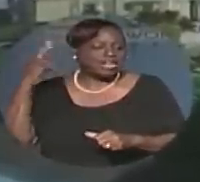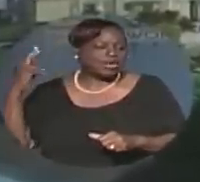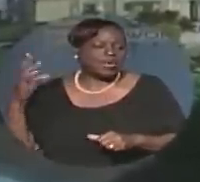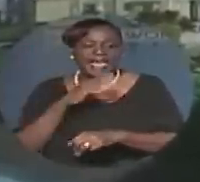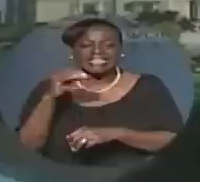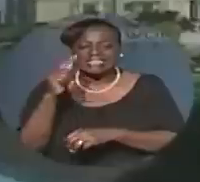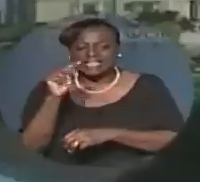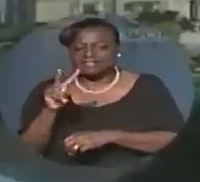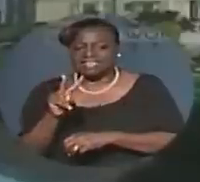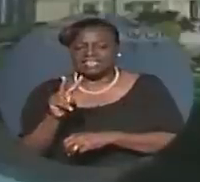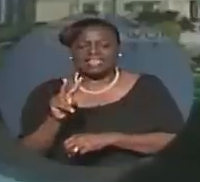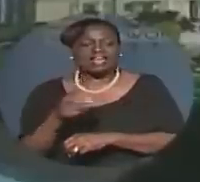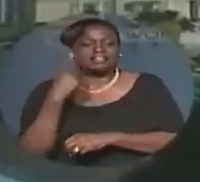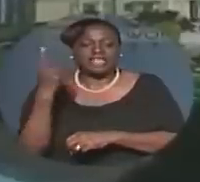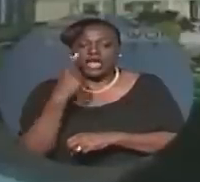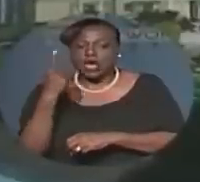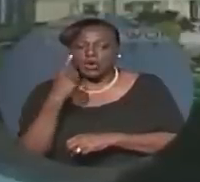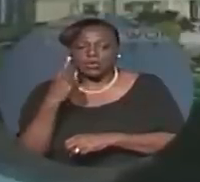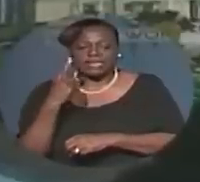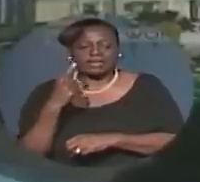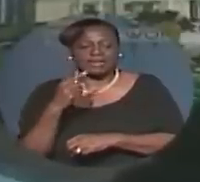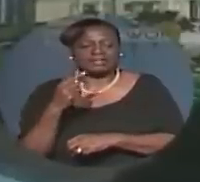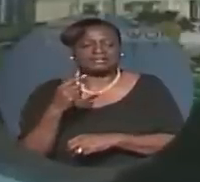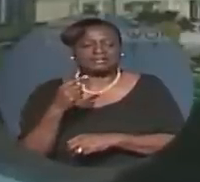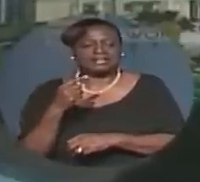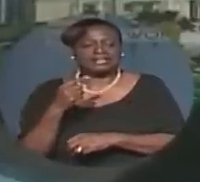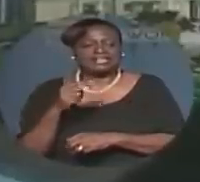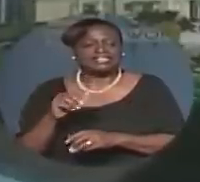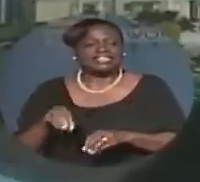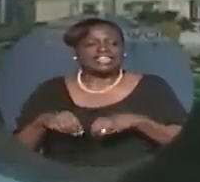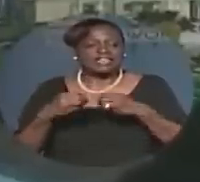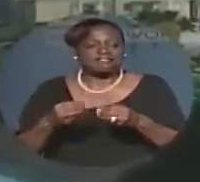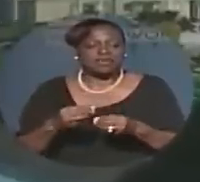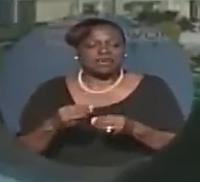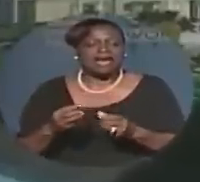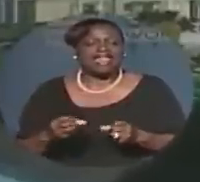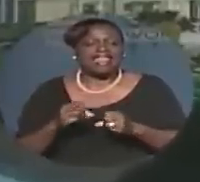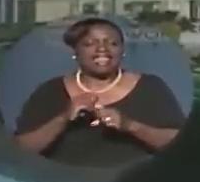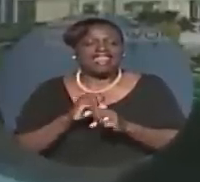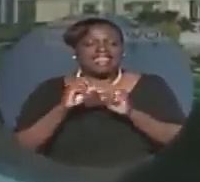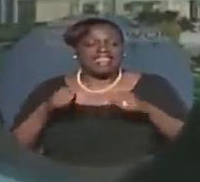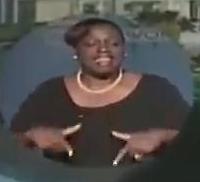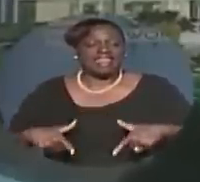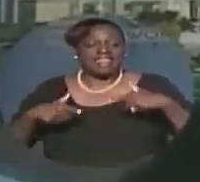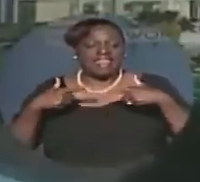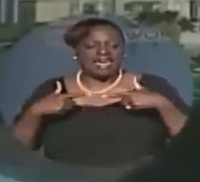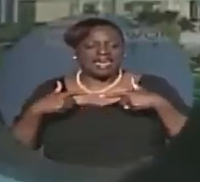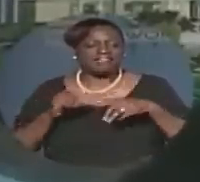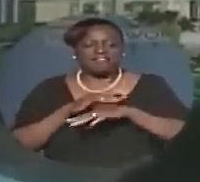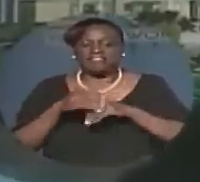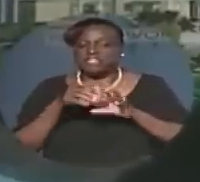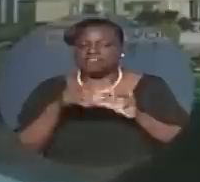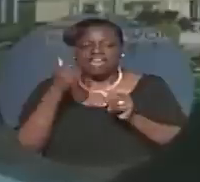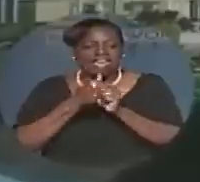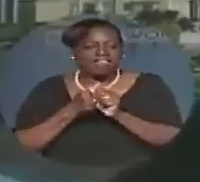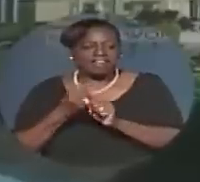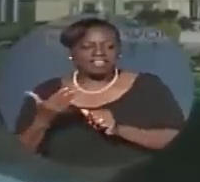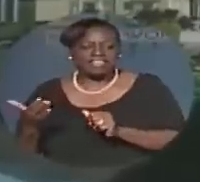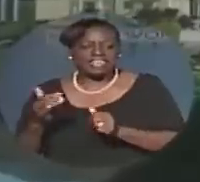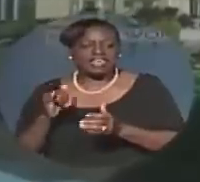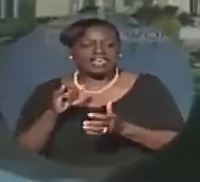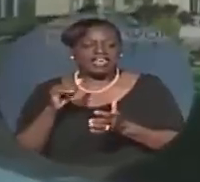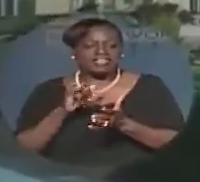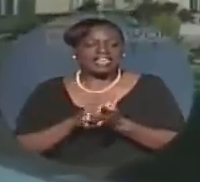be the only media providing you with live coverage of every stop, every event of Prince Harry as he celebrates with